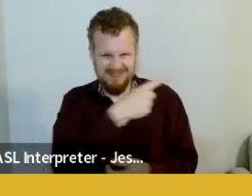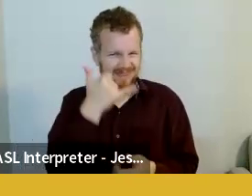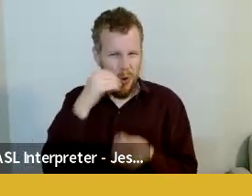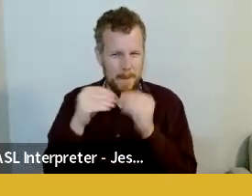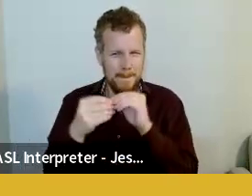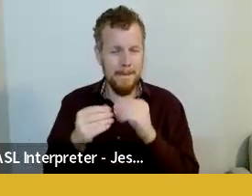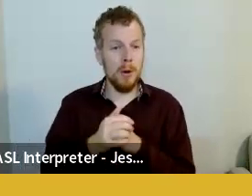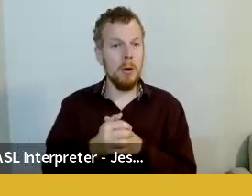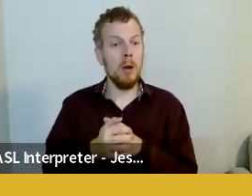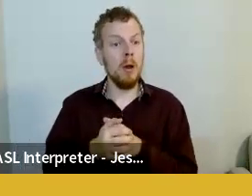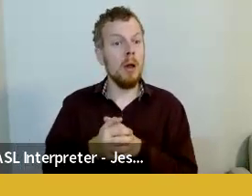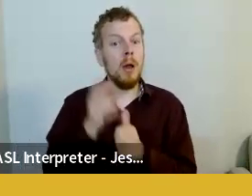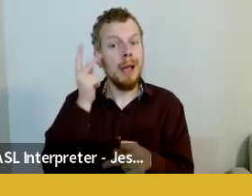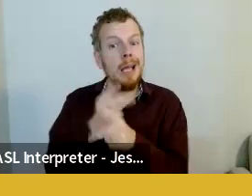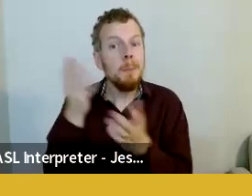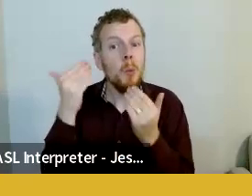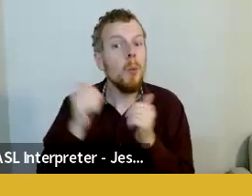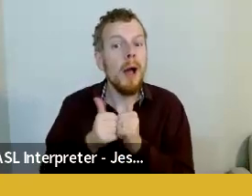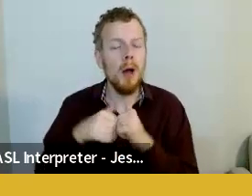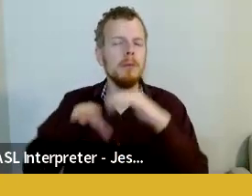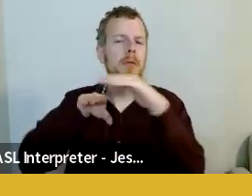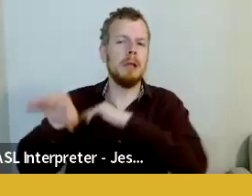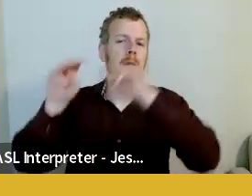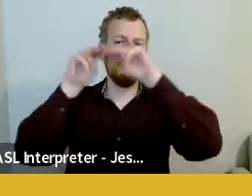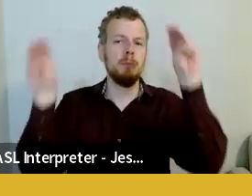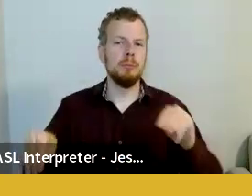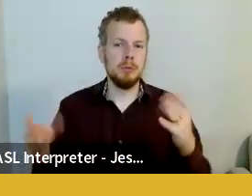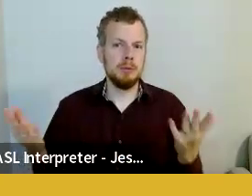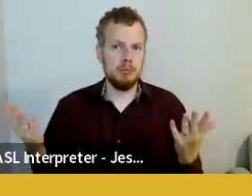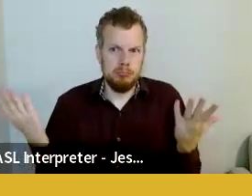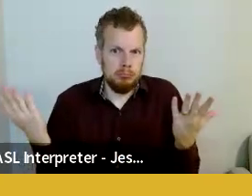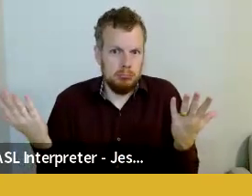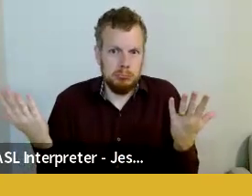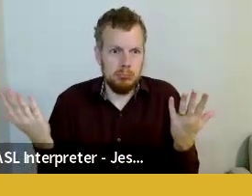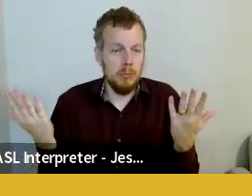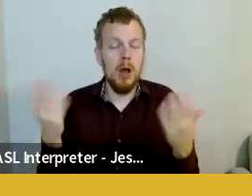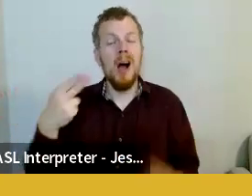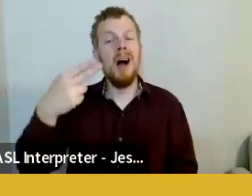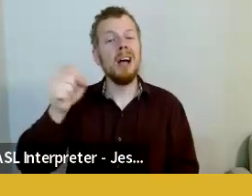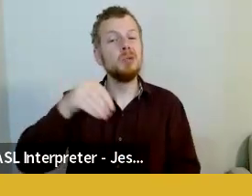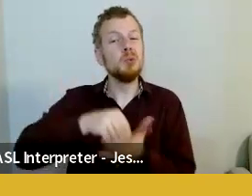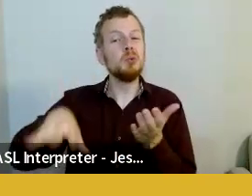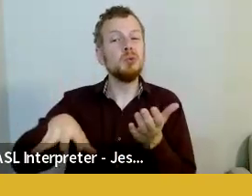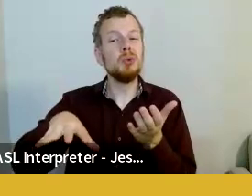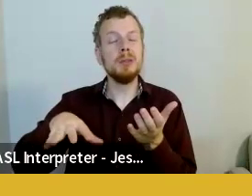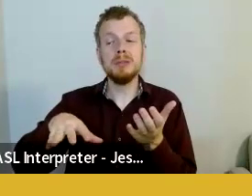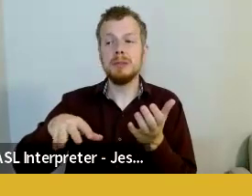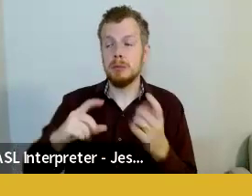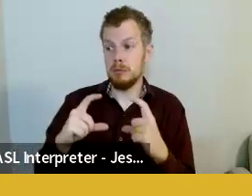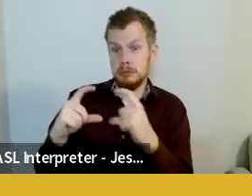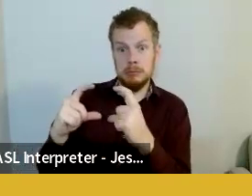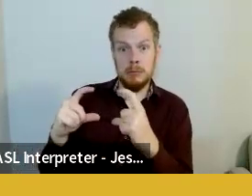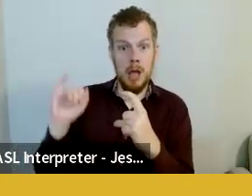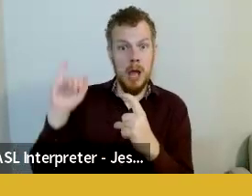keep individuals cool would be essentially visiting museums. They're free for high school students with their with their high